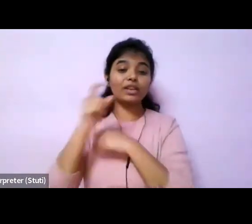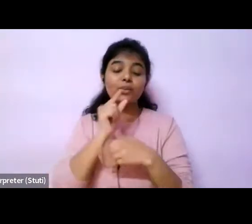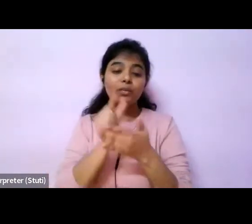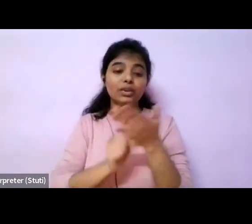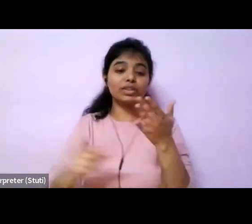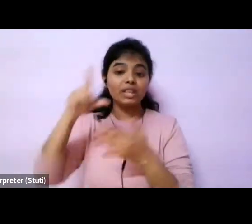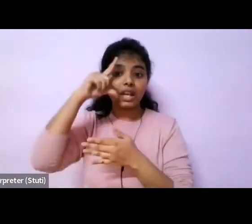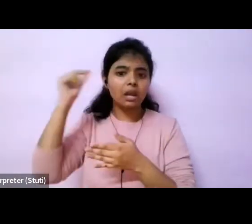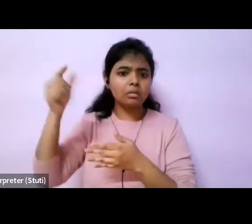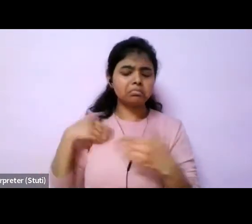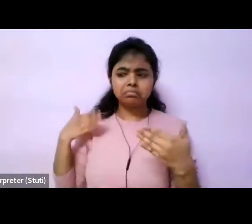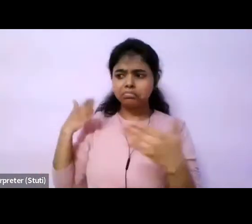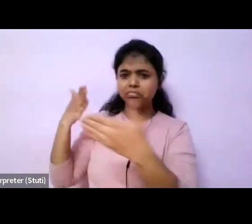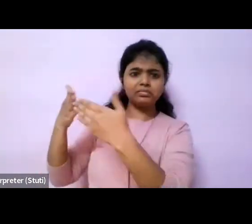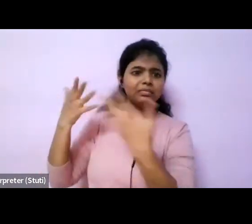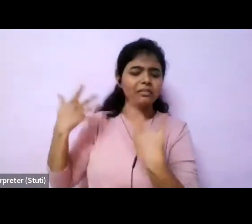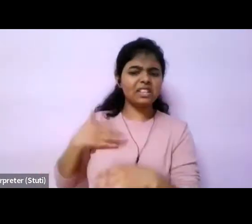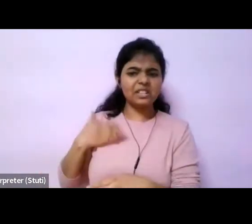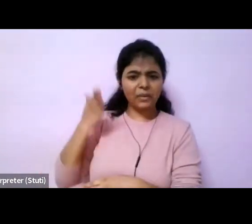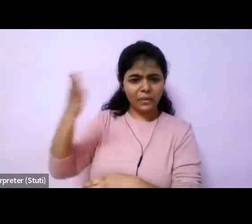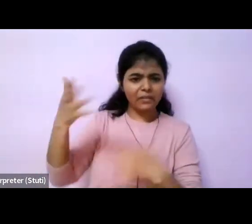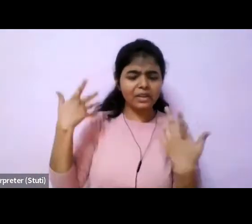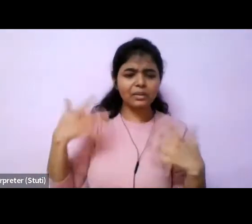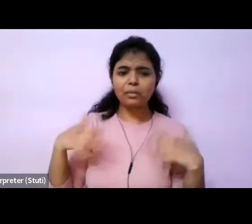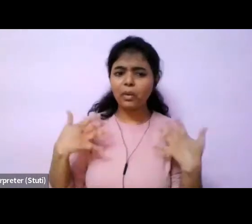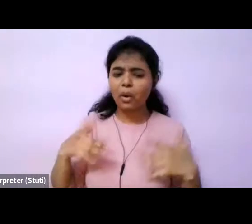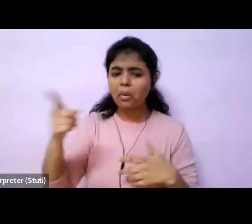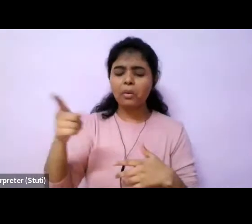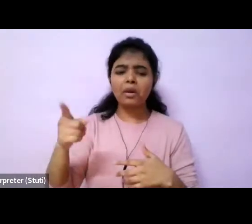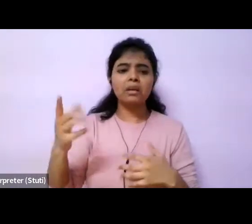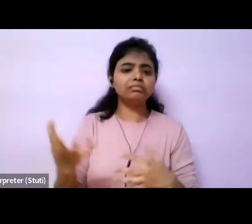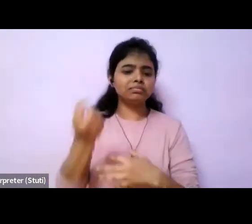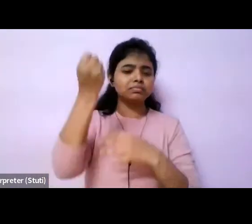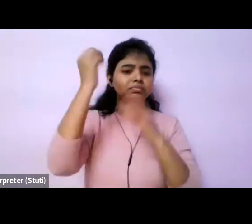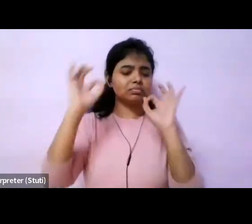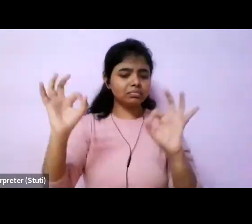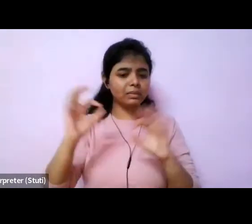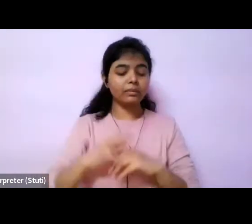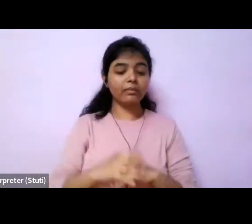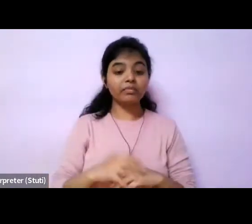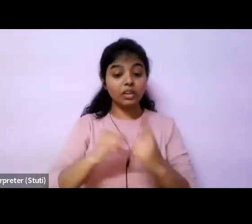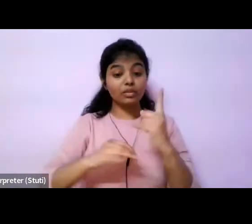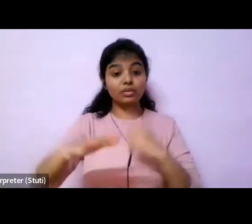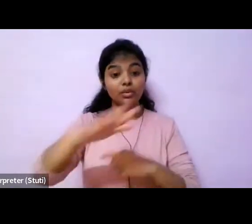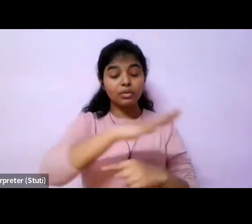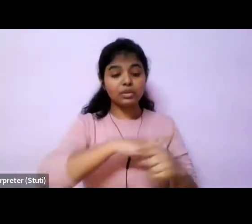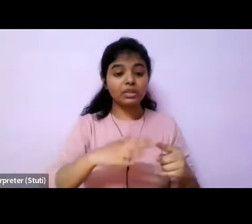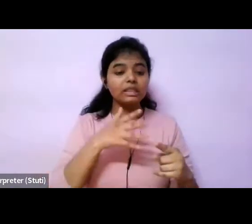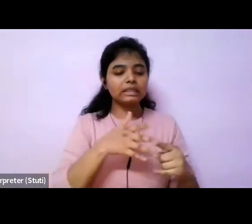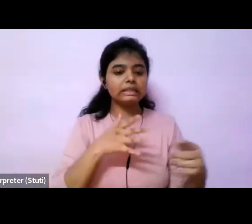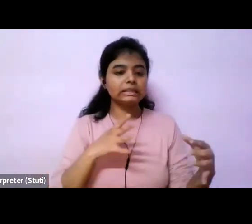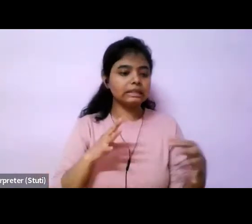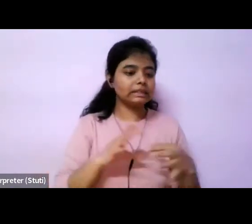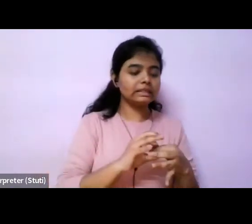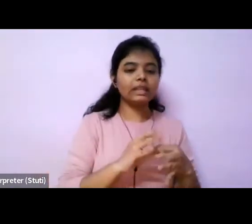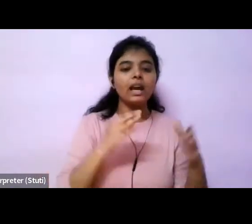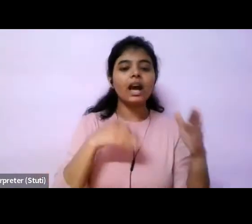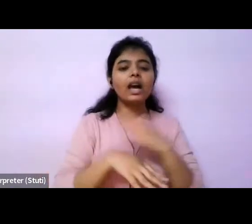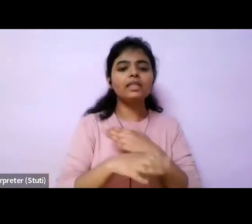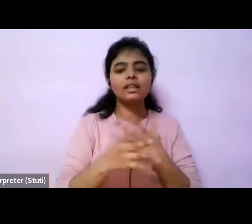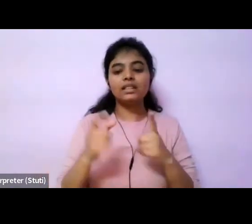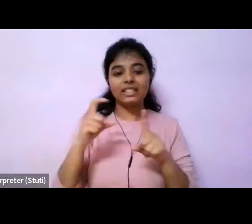in his life brought on by his induction to deaf sociality can easily be mapped to a study of the chapter titles in Deaf in